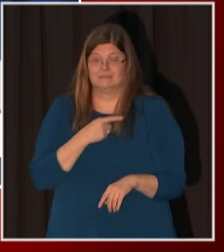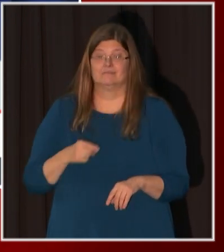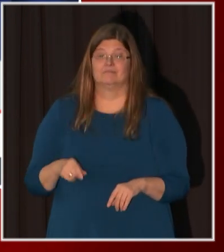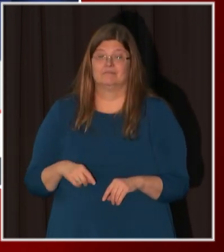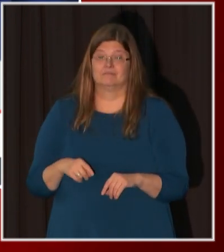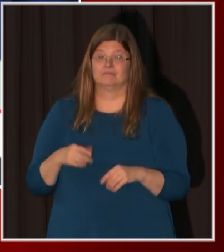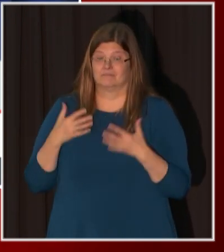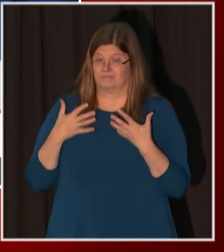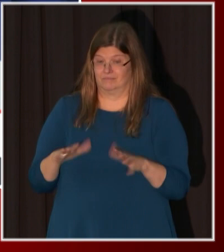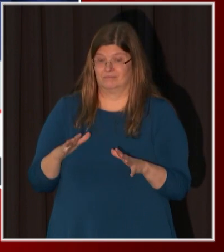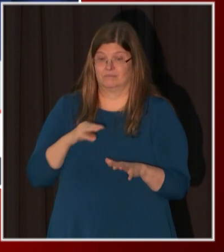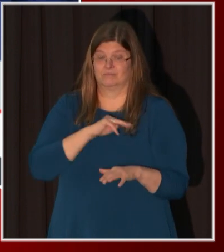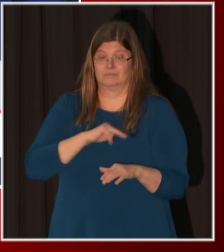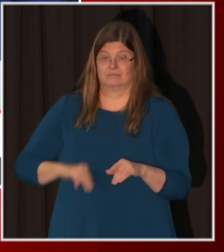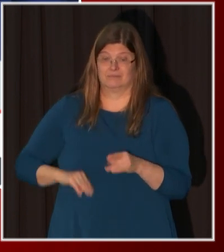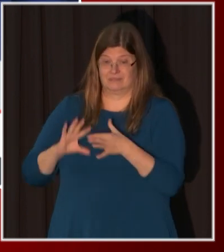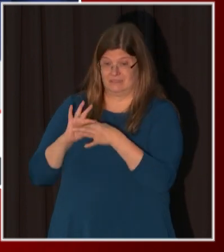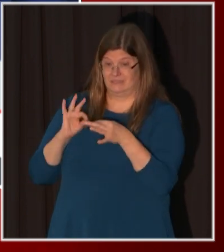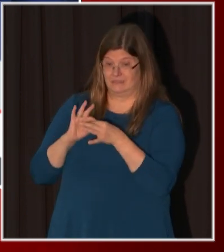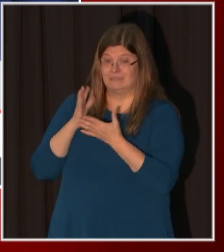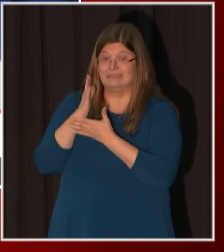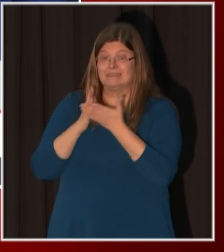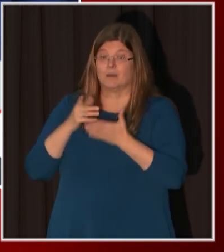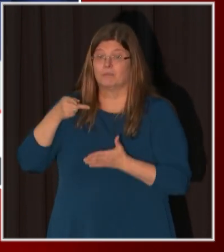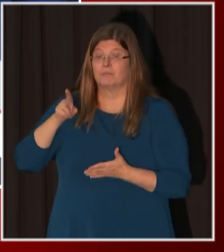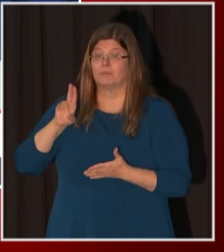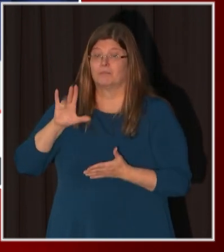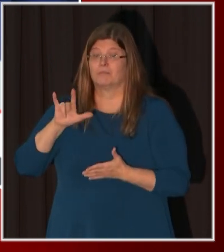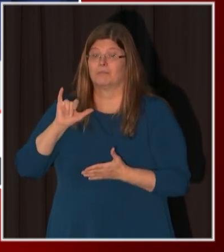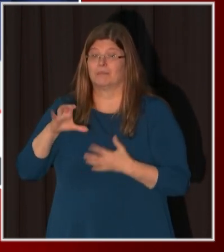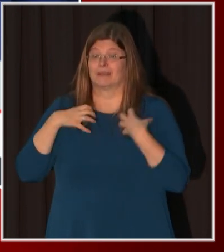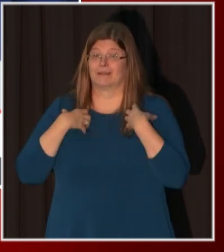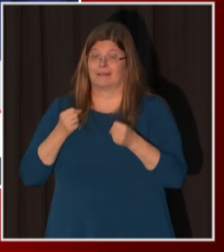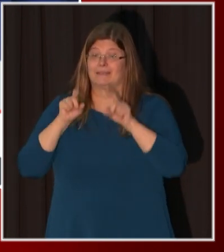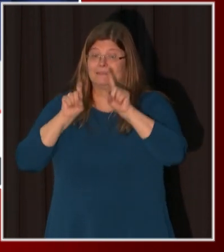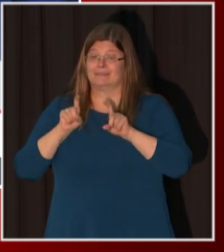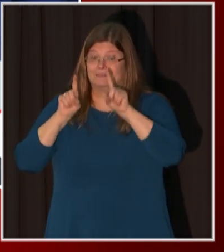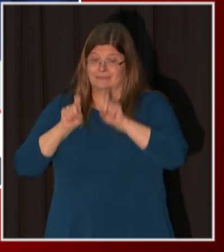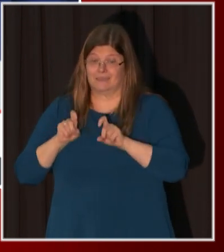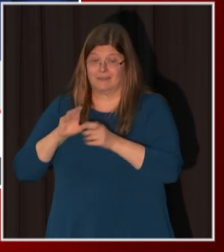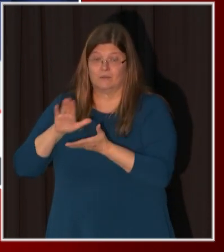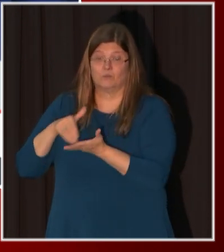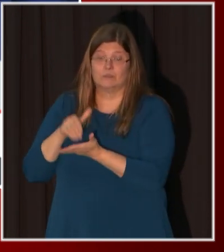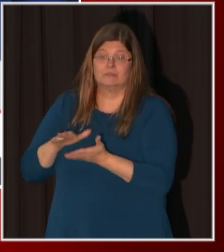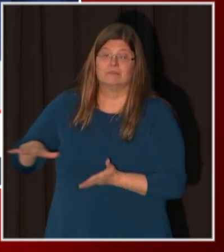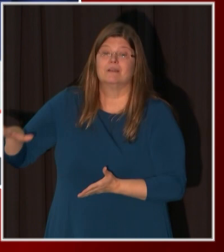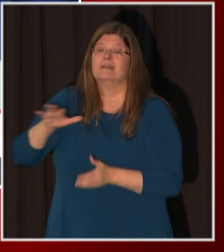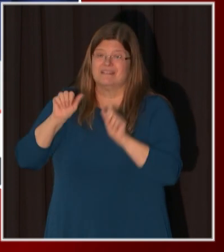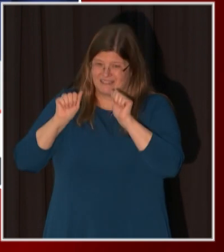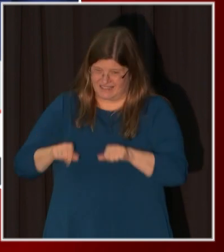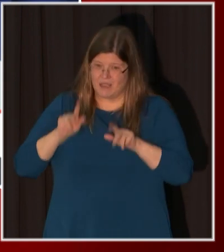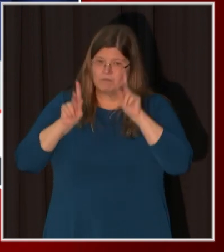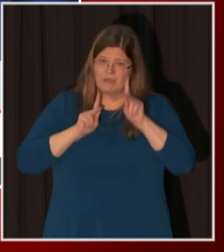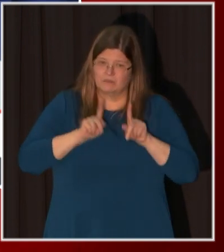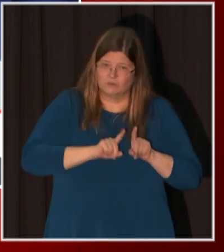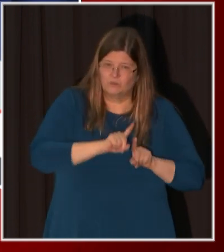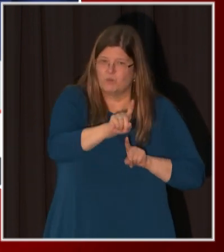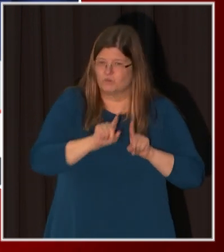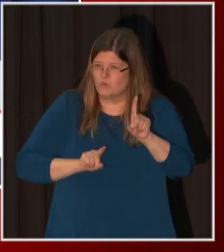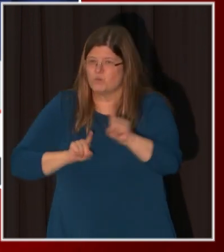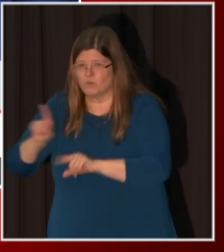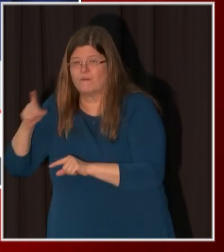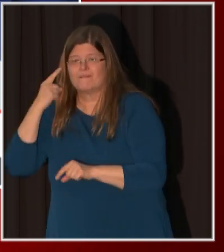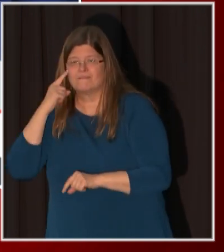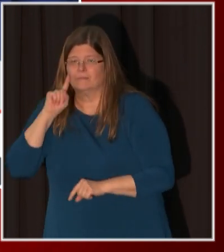number of public testing sites that we have throughout the district where people can go and have a specimen or a